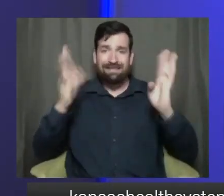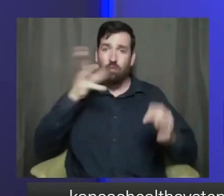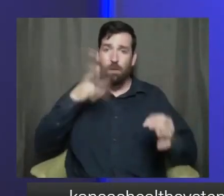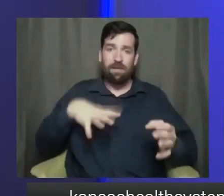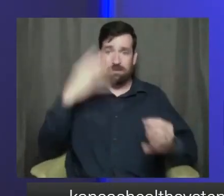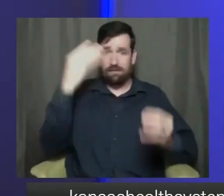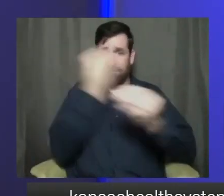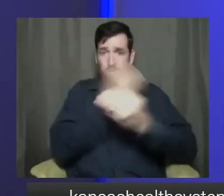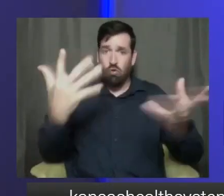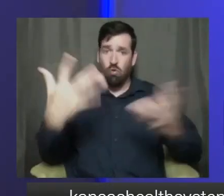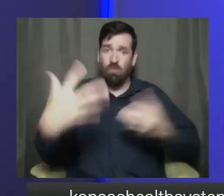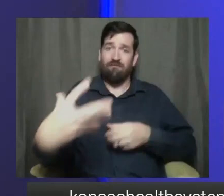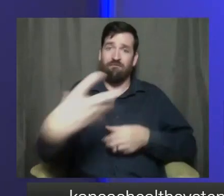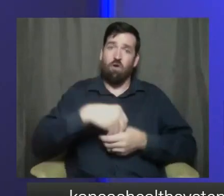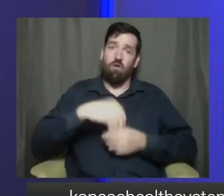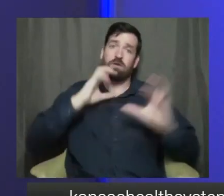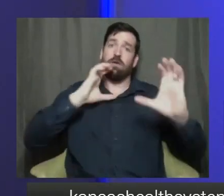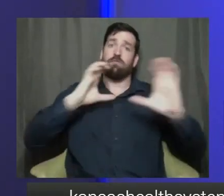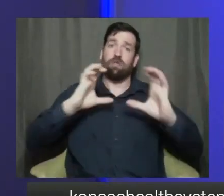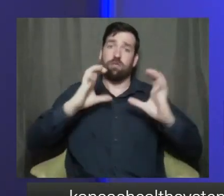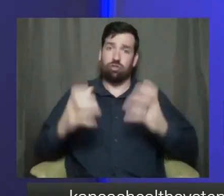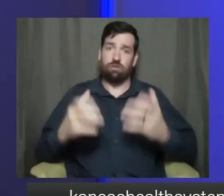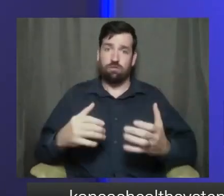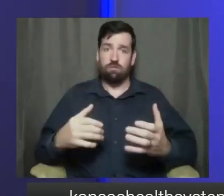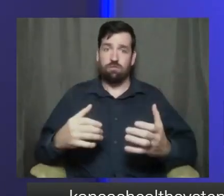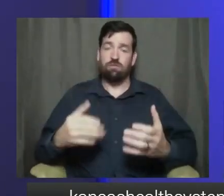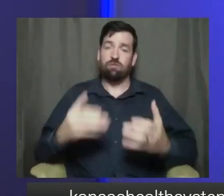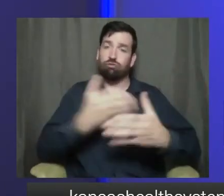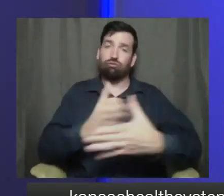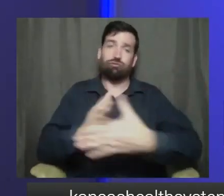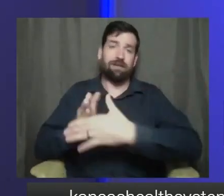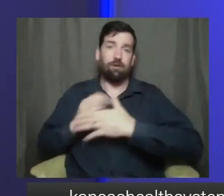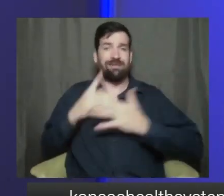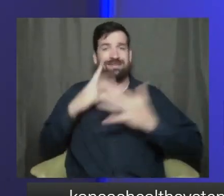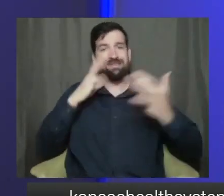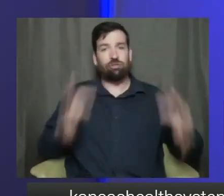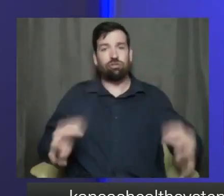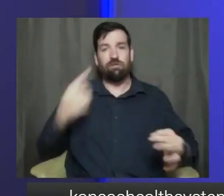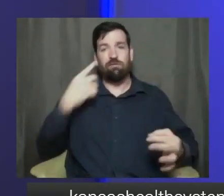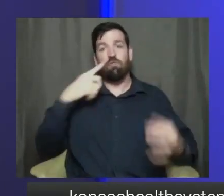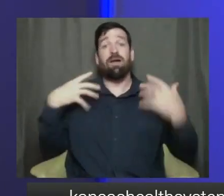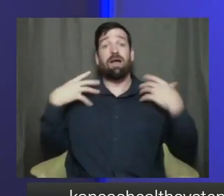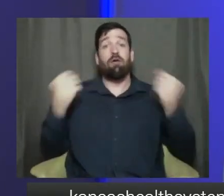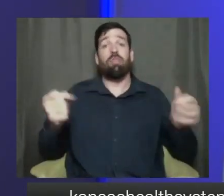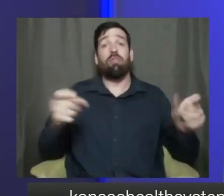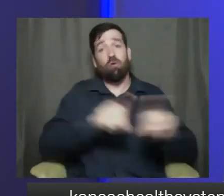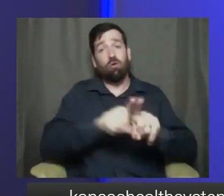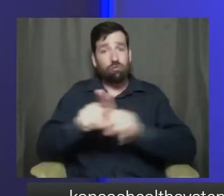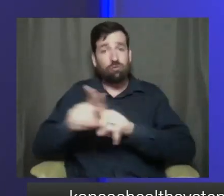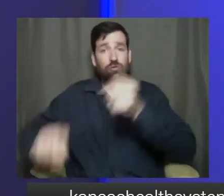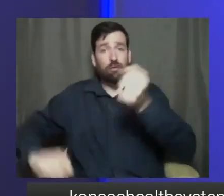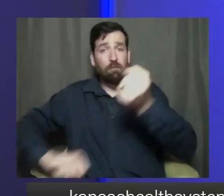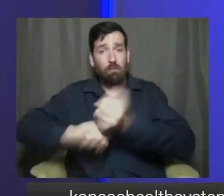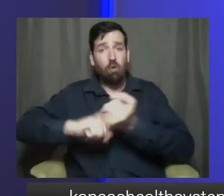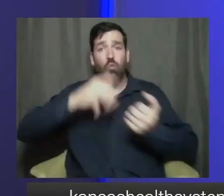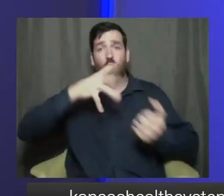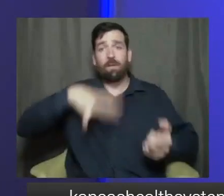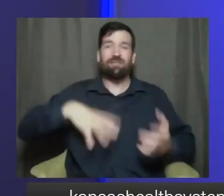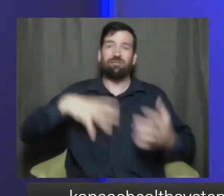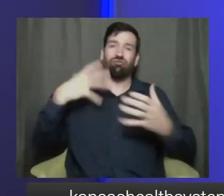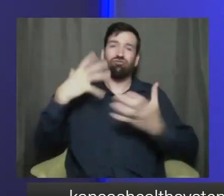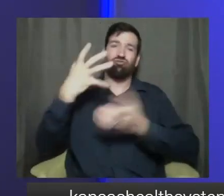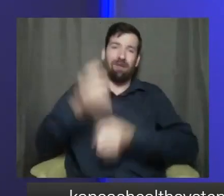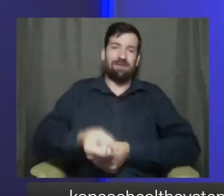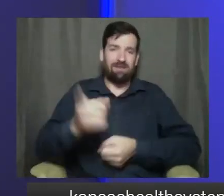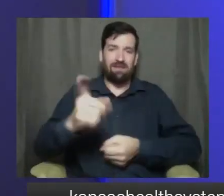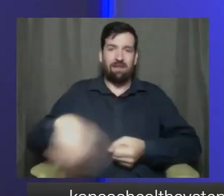this conversation and having a shared decision making for their health, and to also support women, like trust women, because we know that they need these